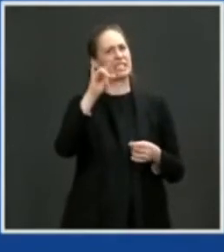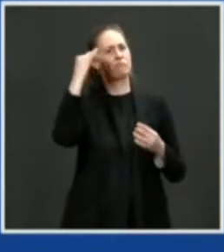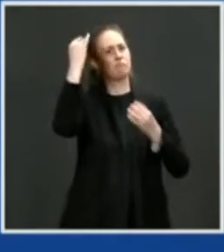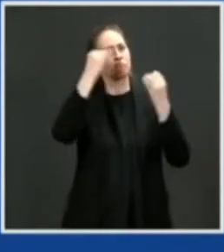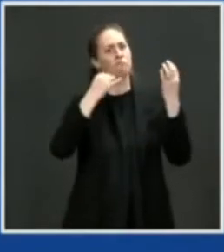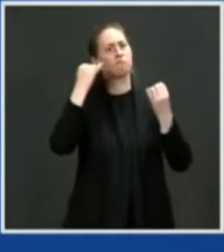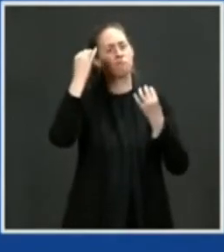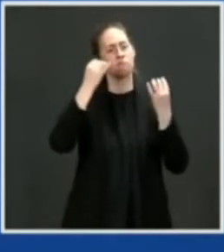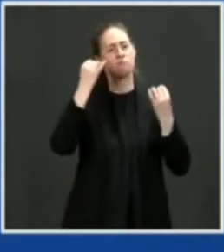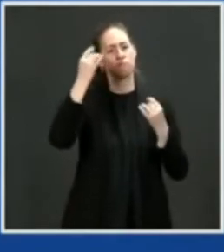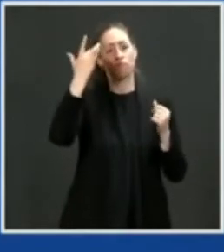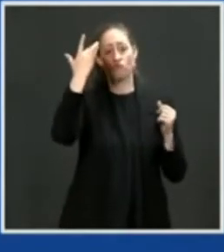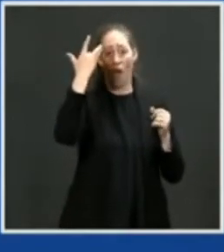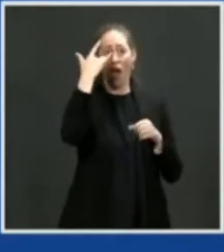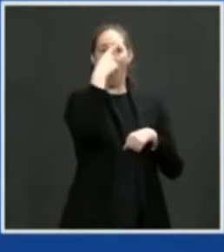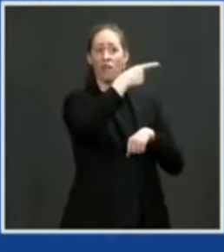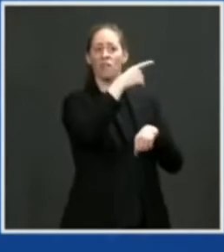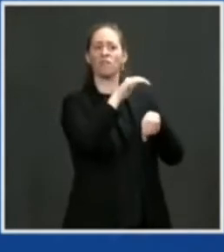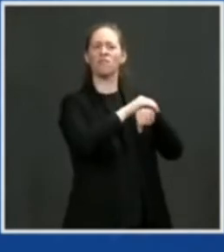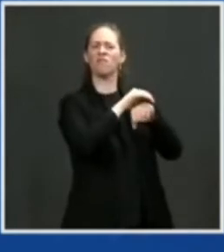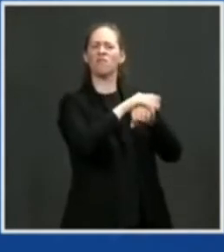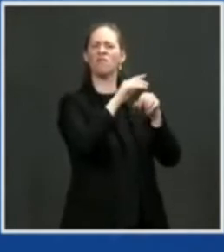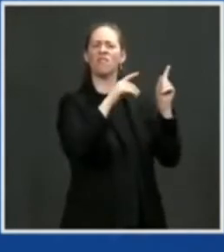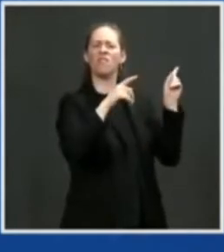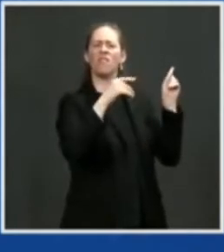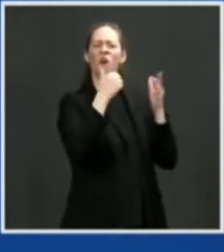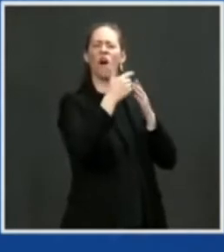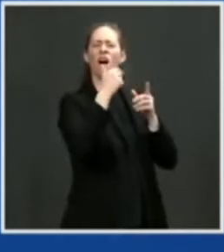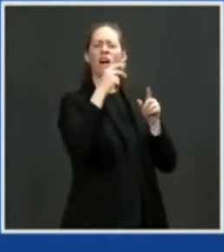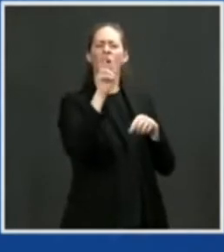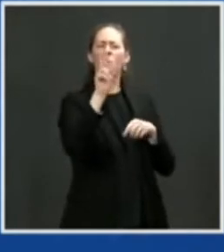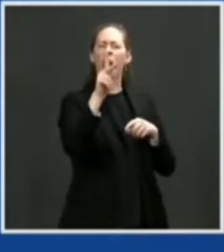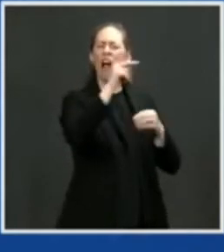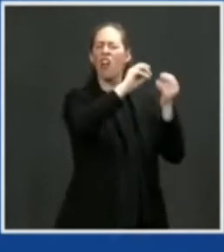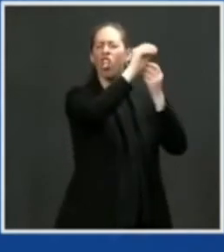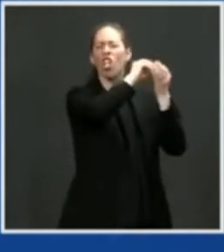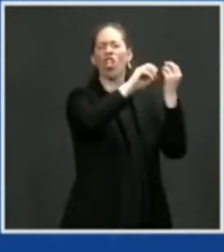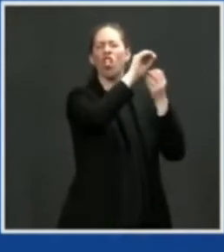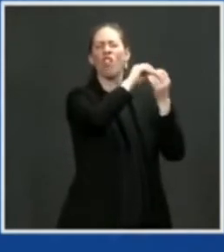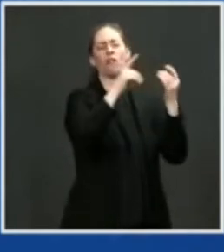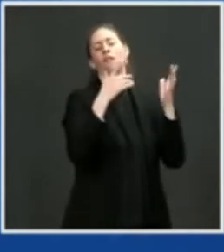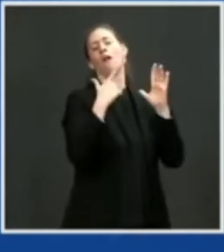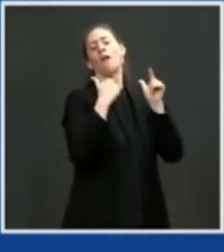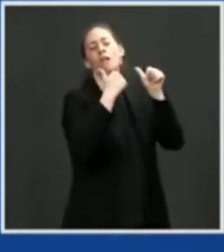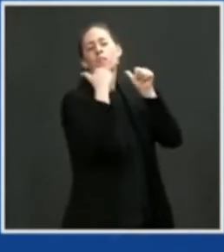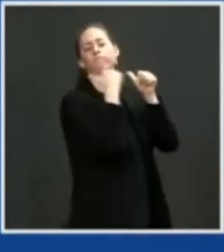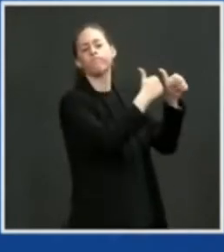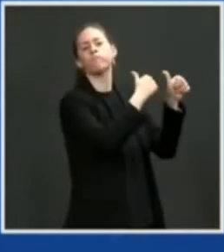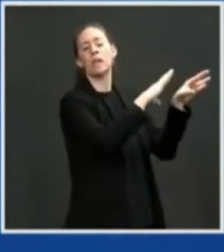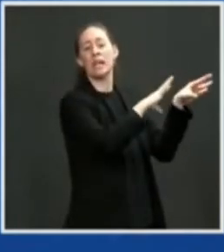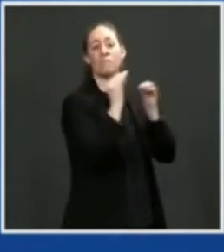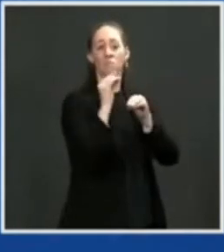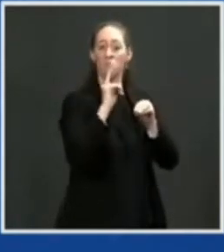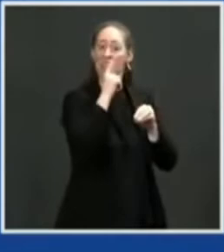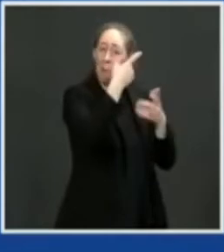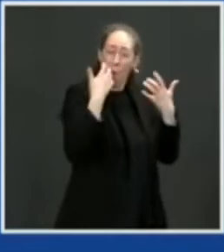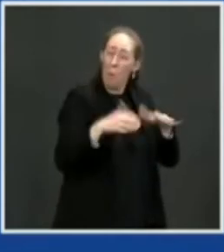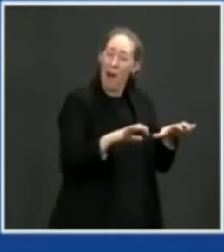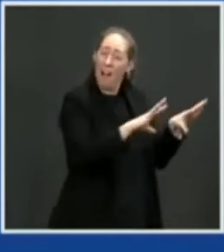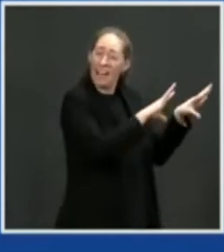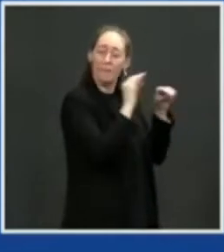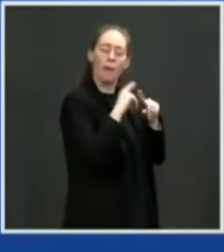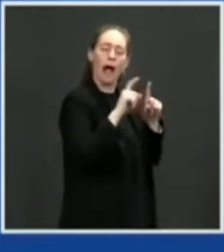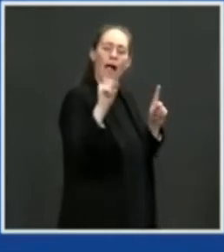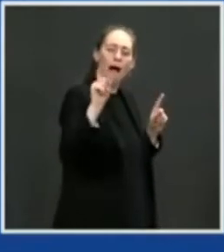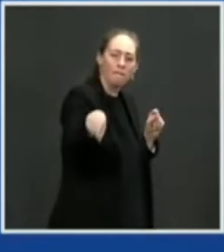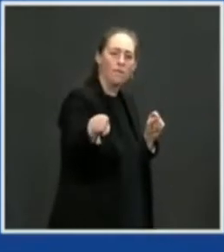the? in real trouble. They didn't want to leave, but they had no choice. No choice. So we can't.